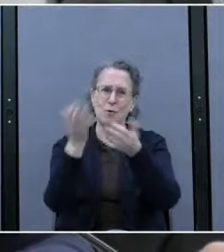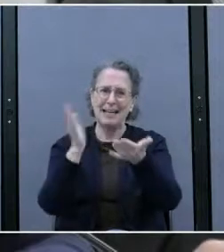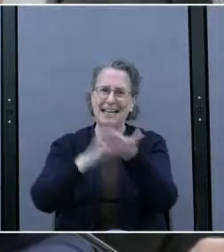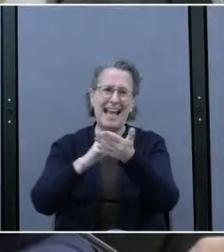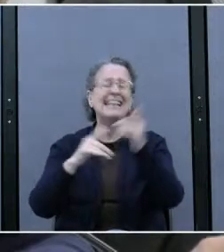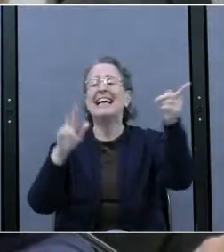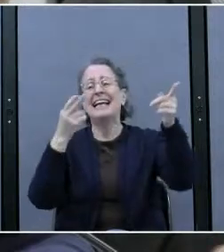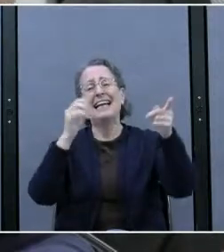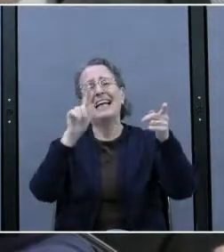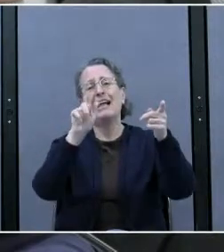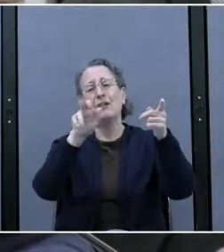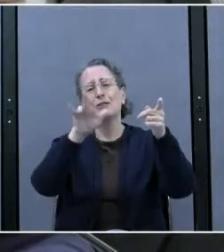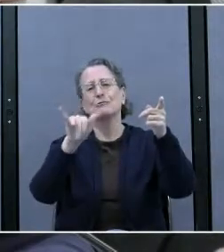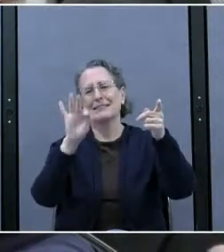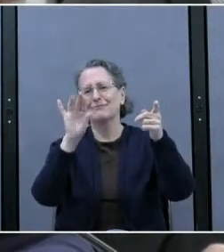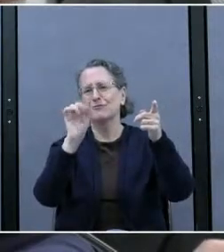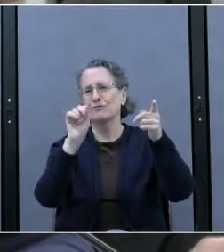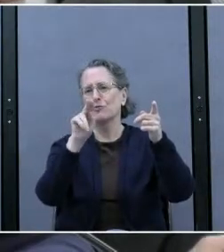job. And